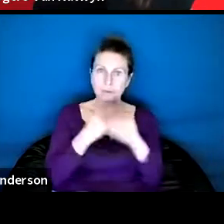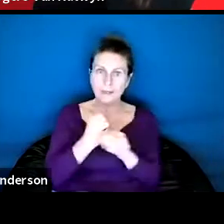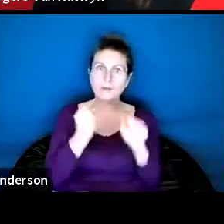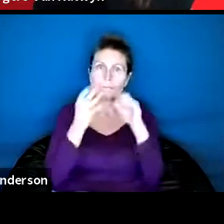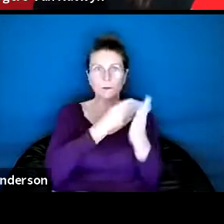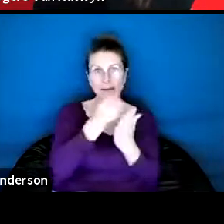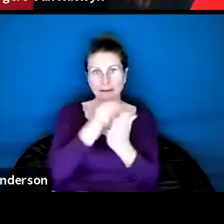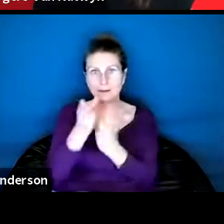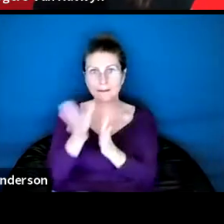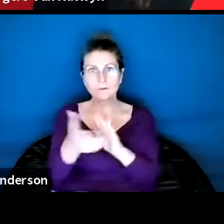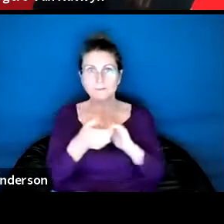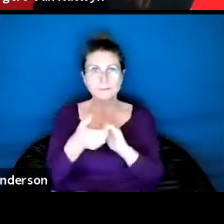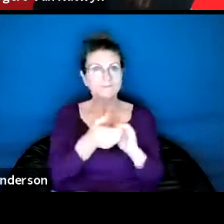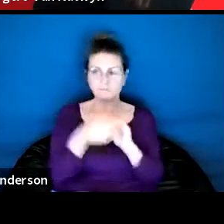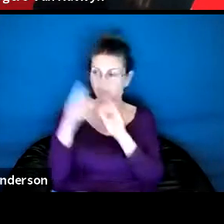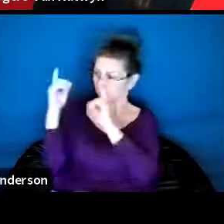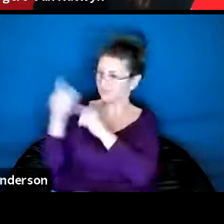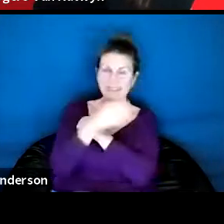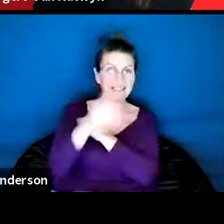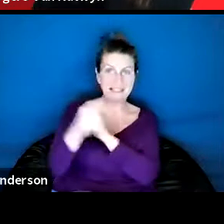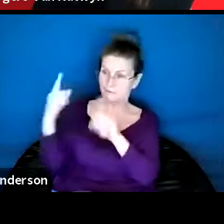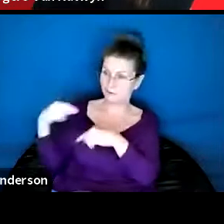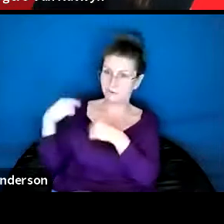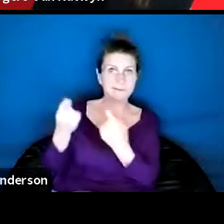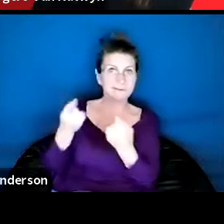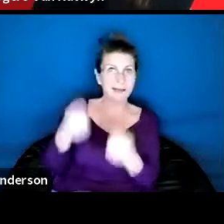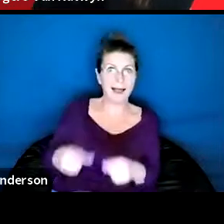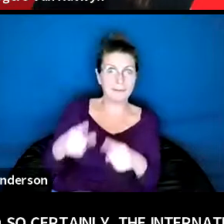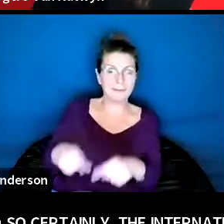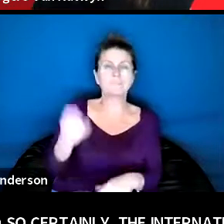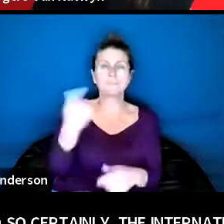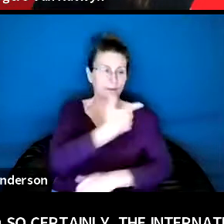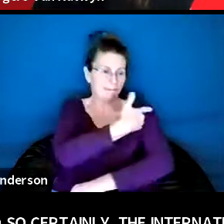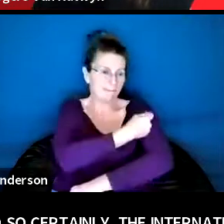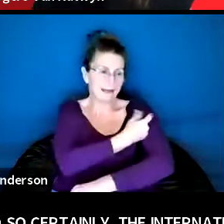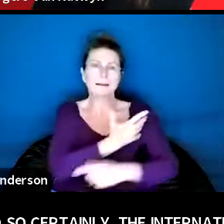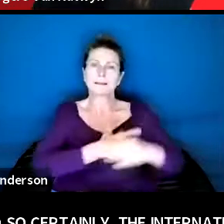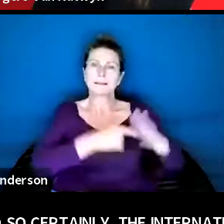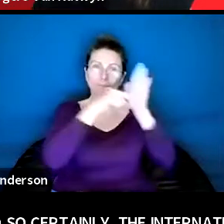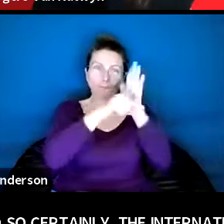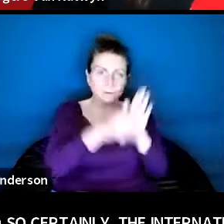collaboration, which has been unprecedented, whether you're looking at vaccine research and development,